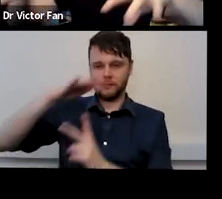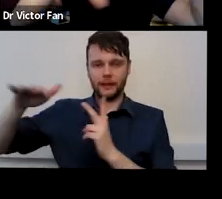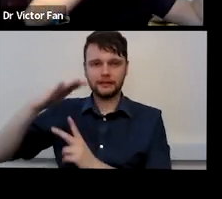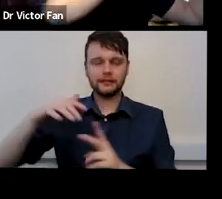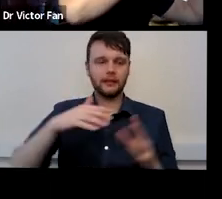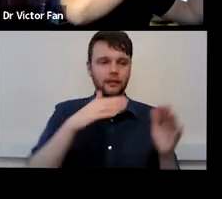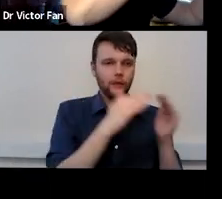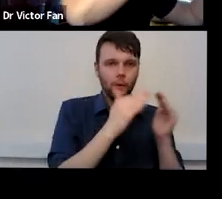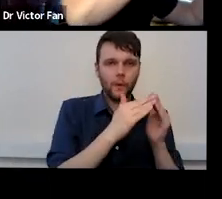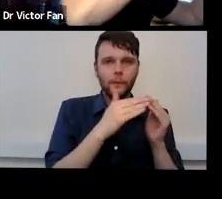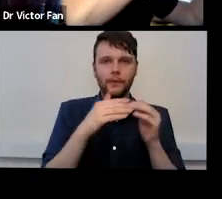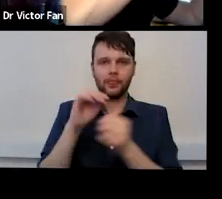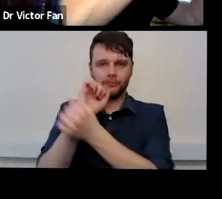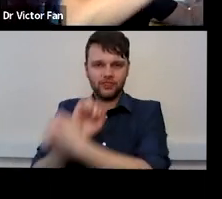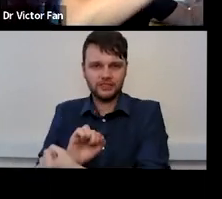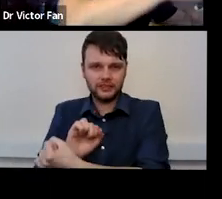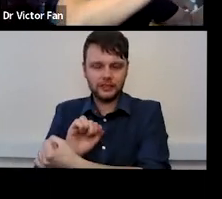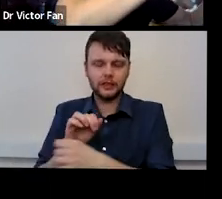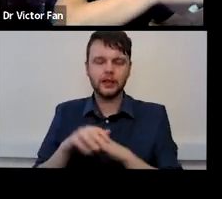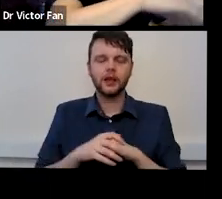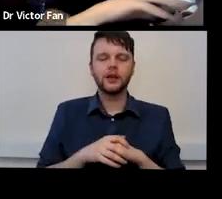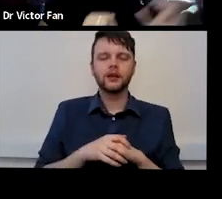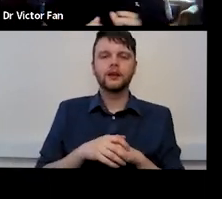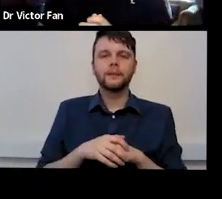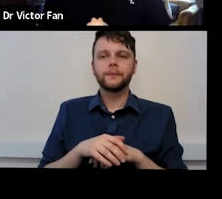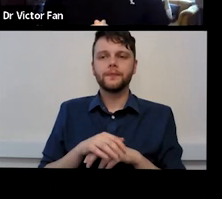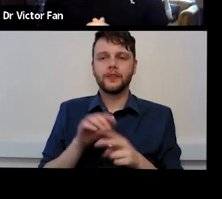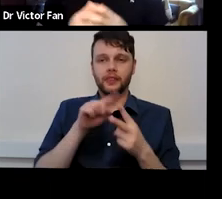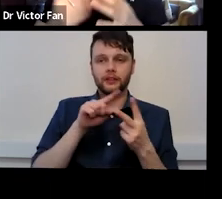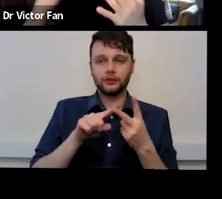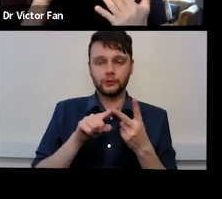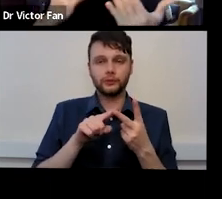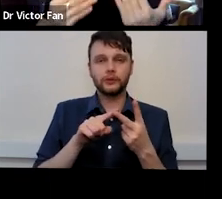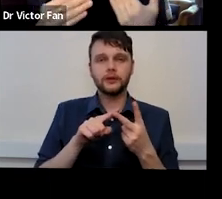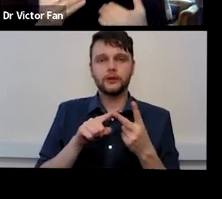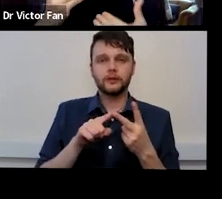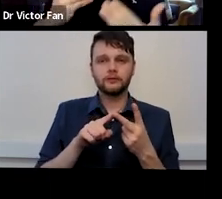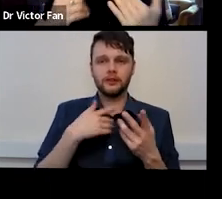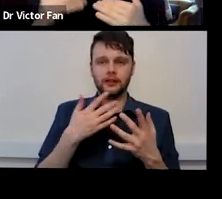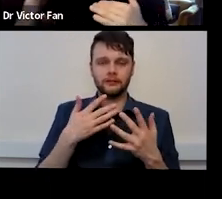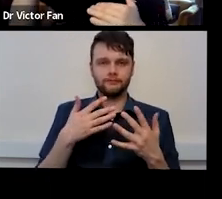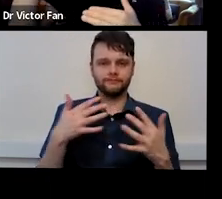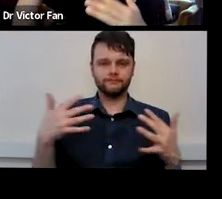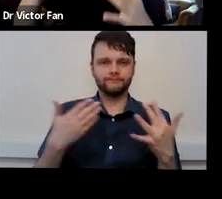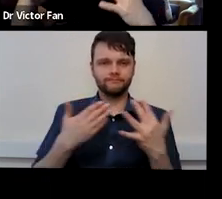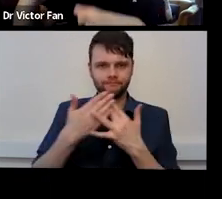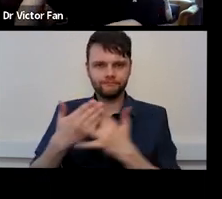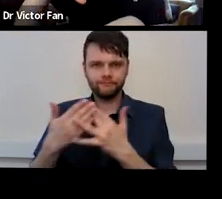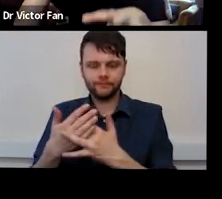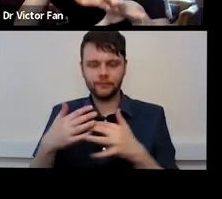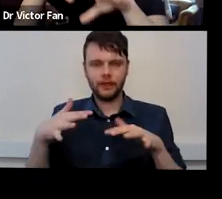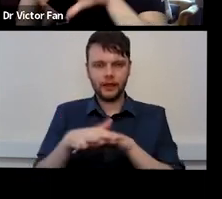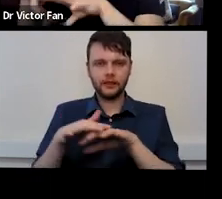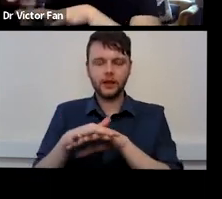prison and the wife's home, are also intersected or